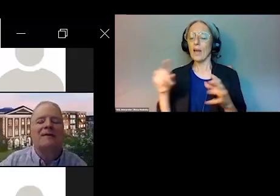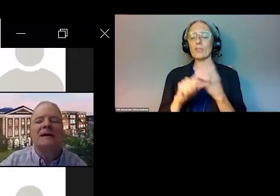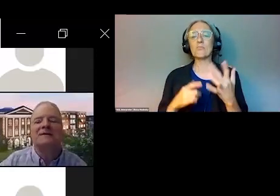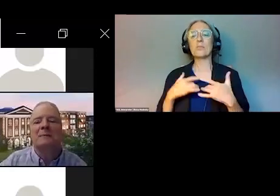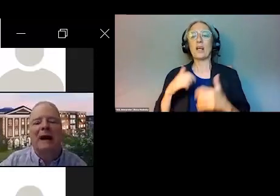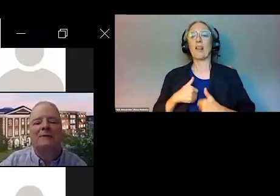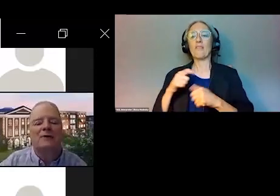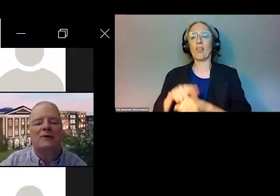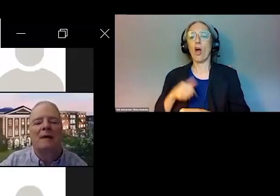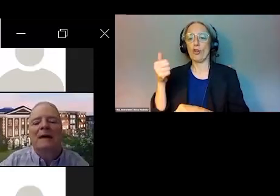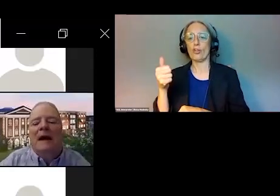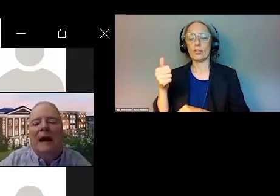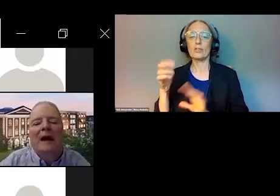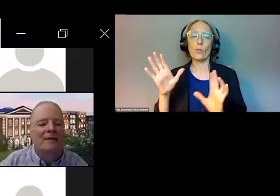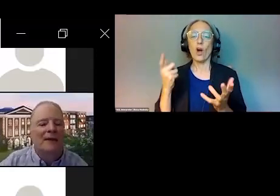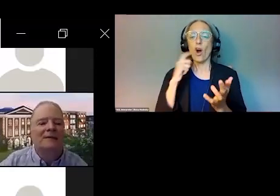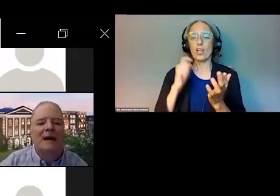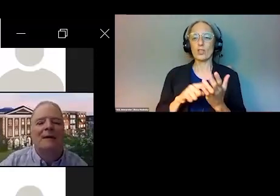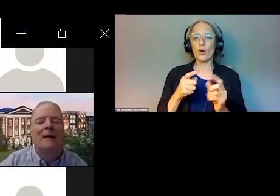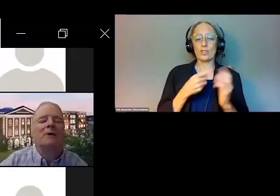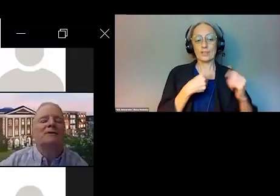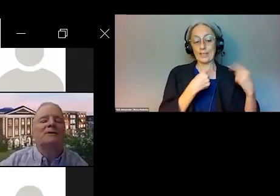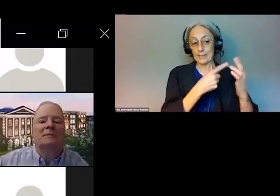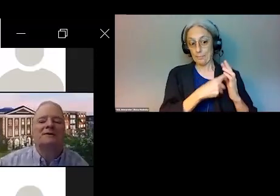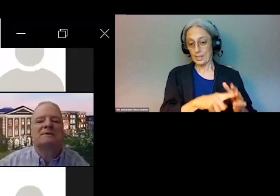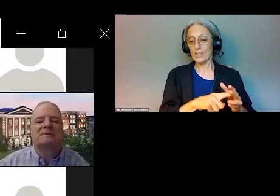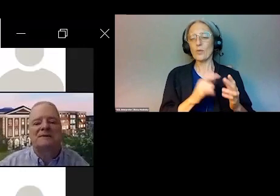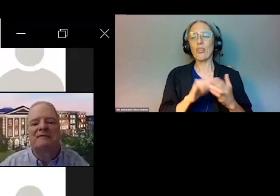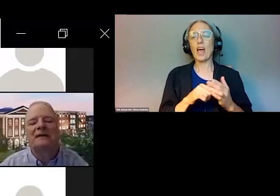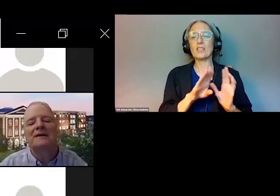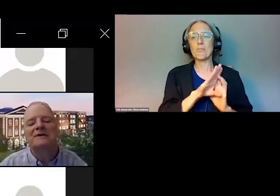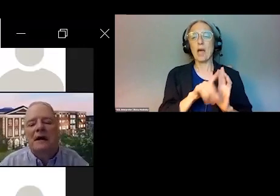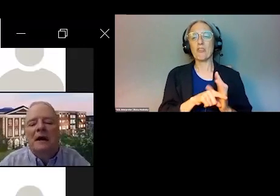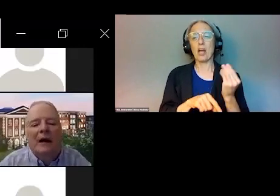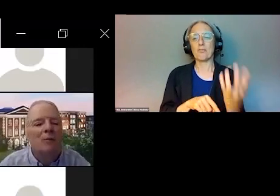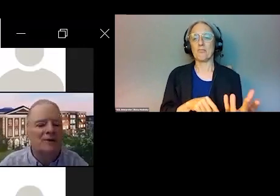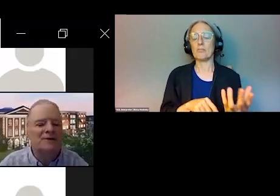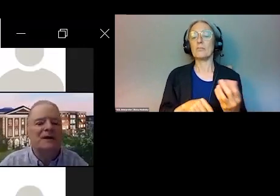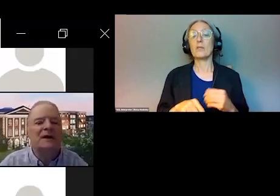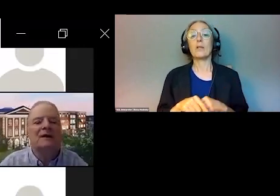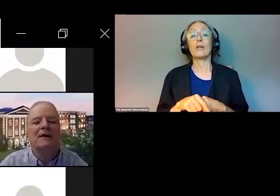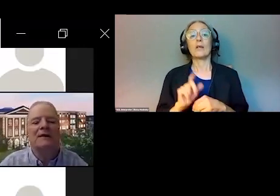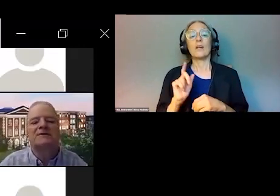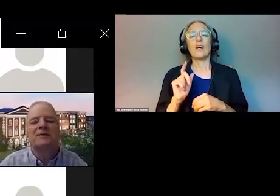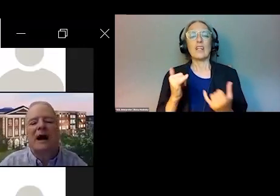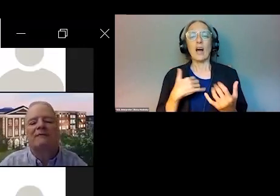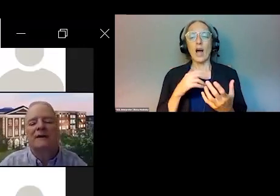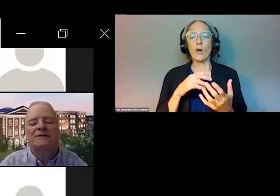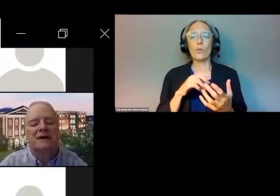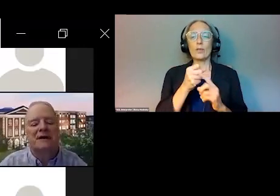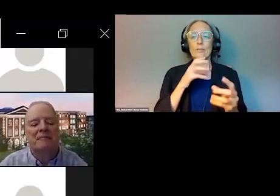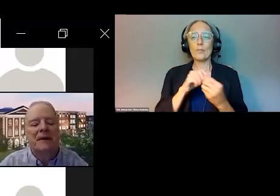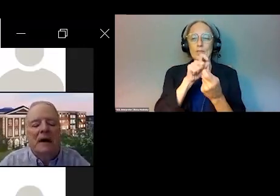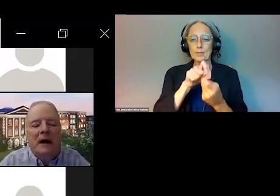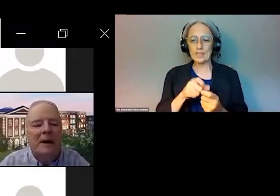beginning, and I'll just say that as a backdrop. And then I'm going to talk about some specific things. And what you see here on